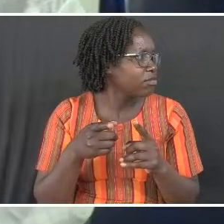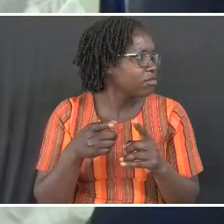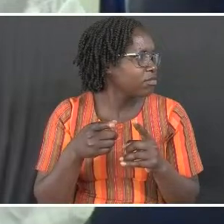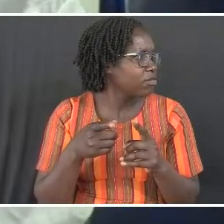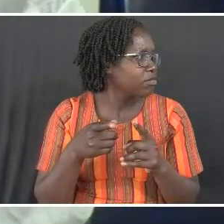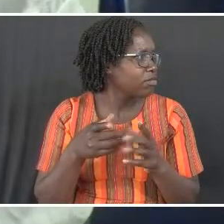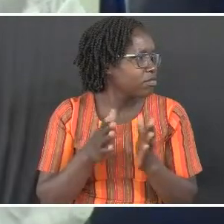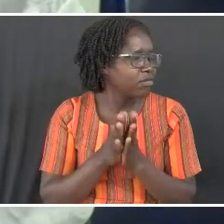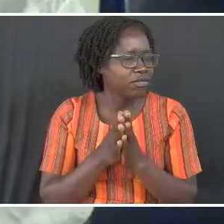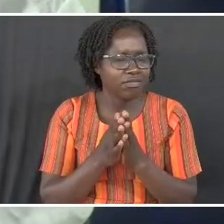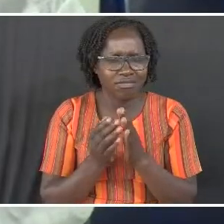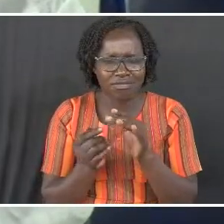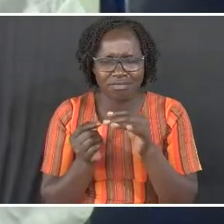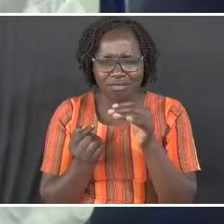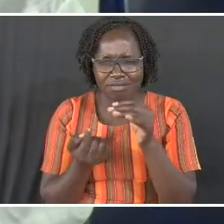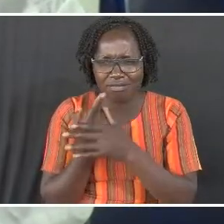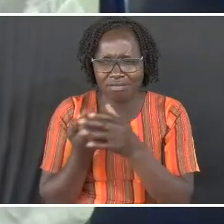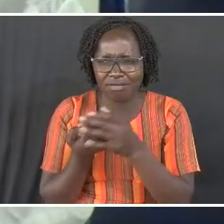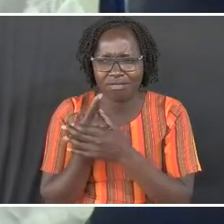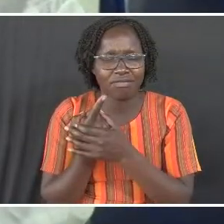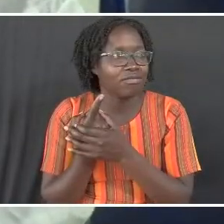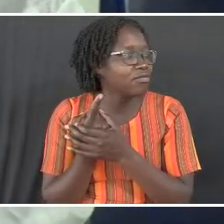inside the